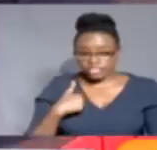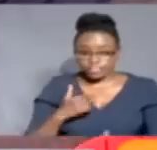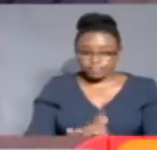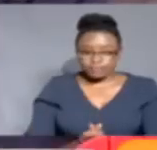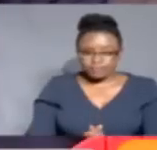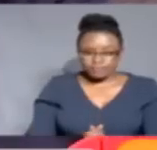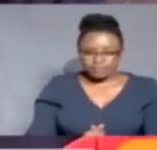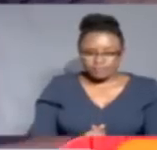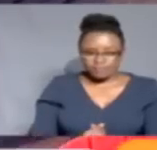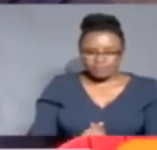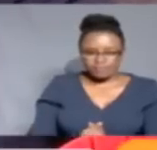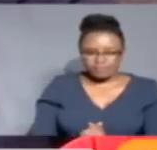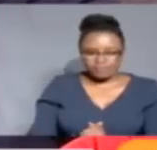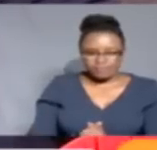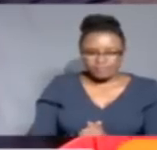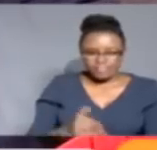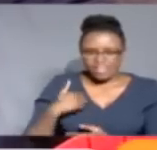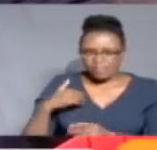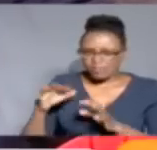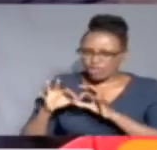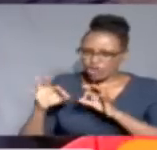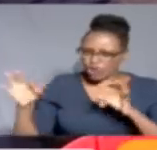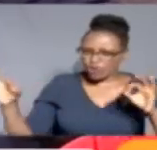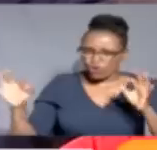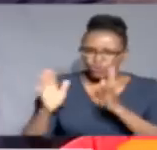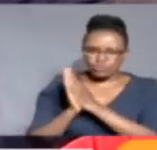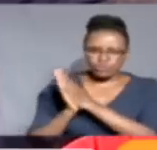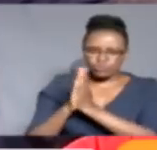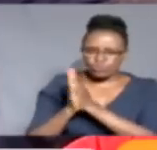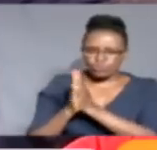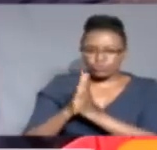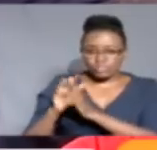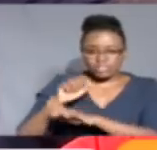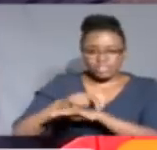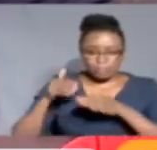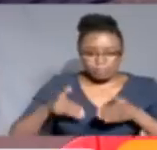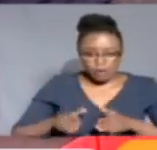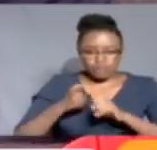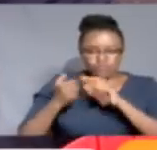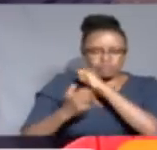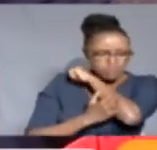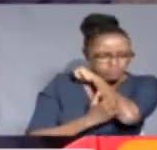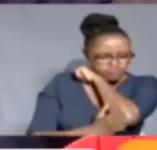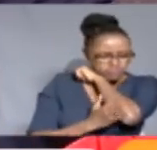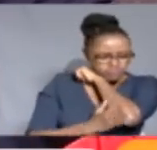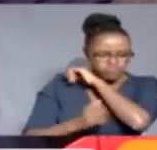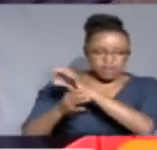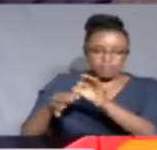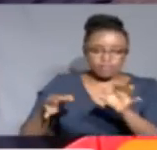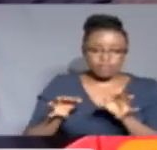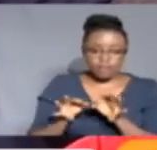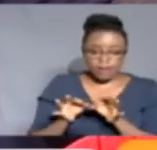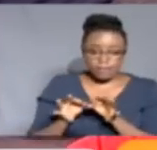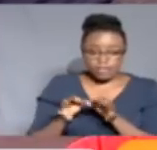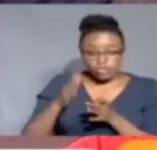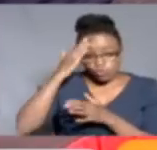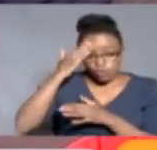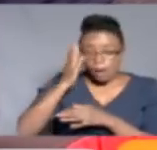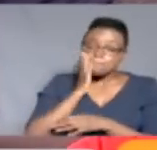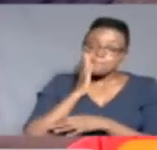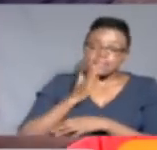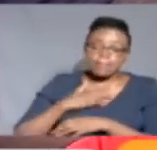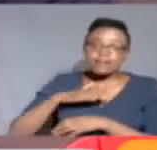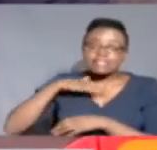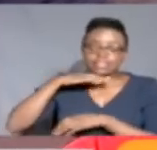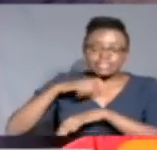if it is a long, it is a been a long story when I was born from a poor background. Mm-hmm. Yani, my mom died when